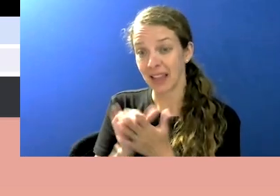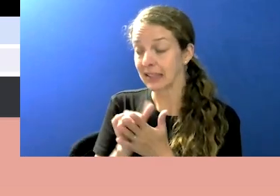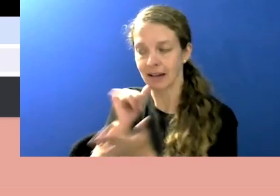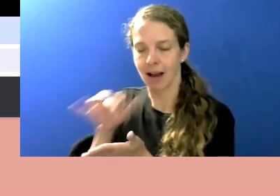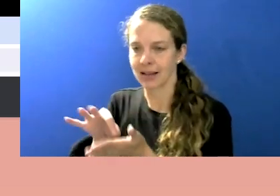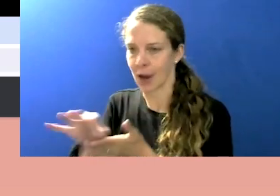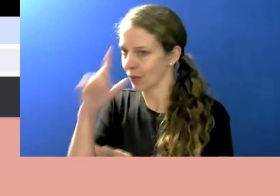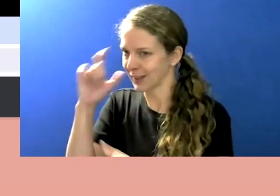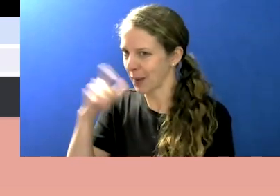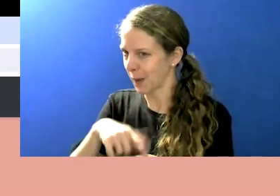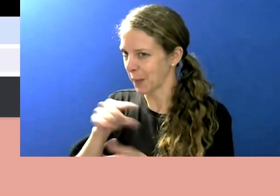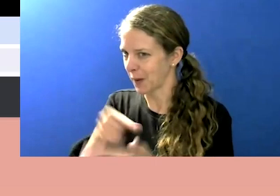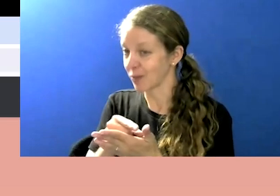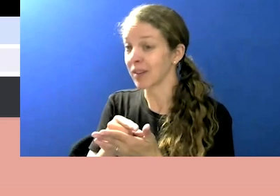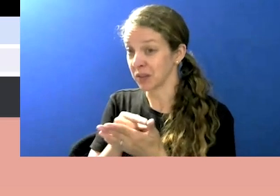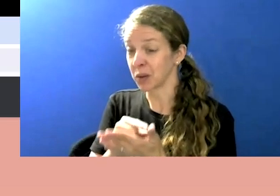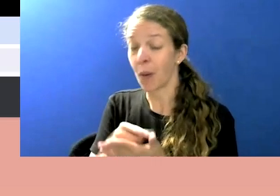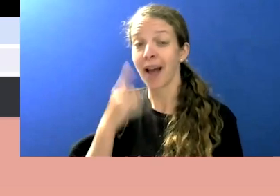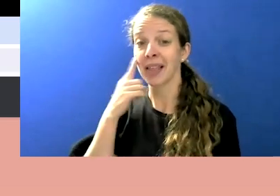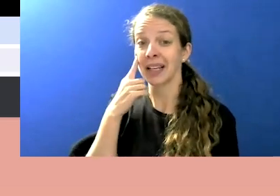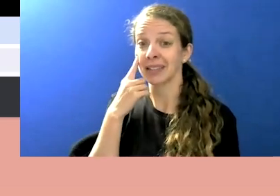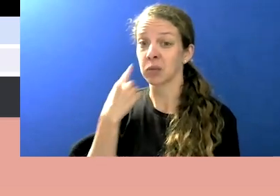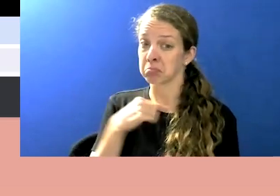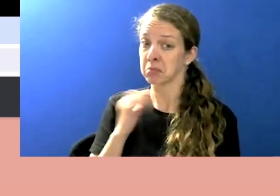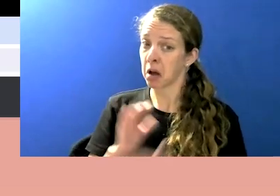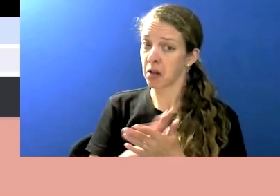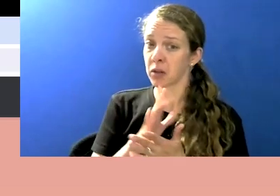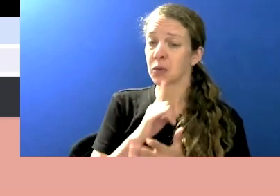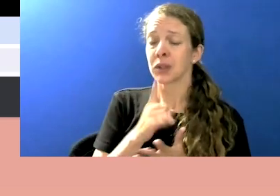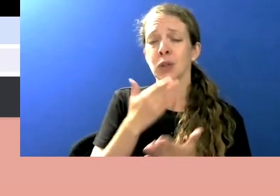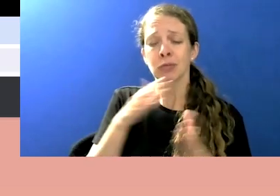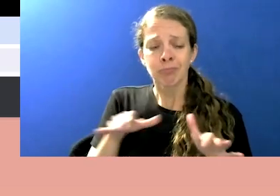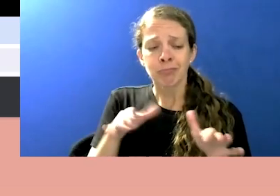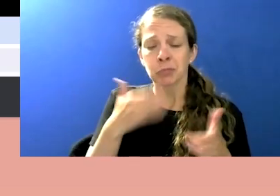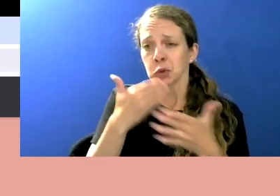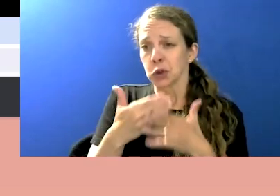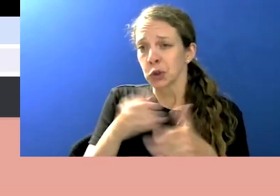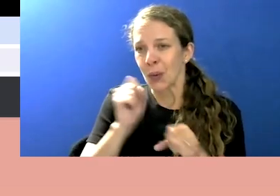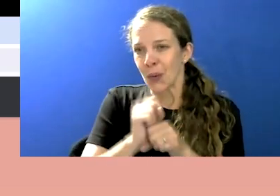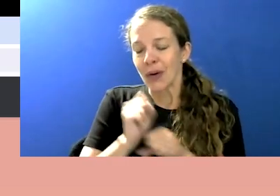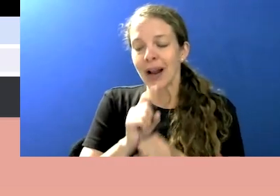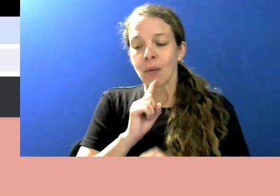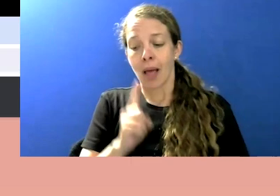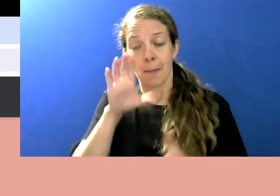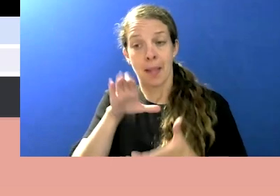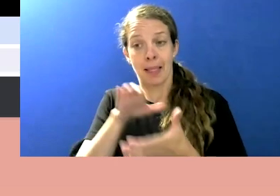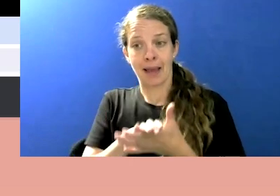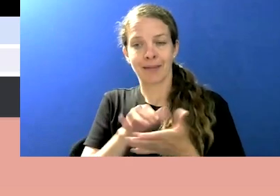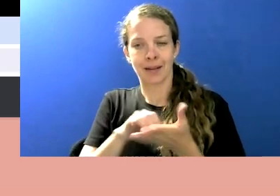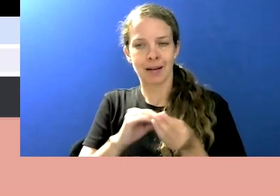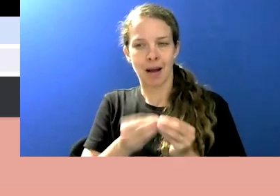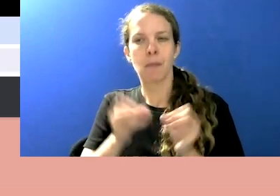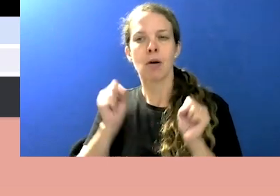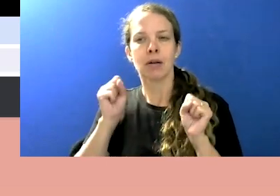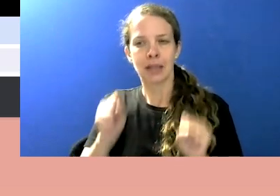summer. So I think we as a college are doing something good, but I truly believe that this number can definitely